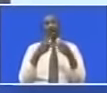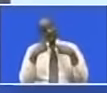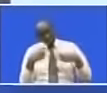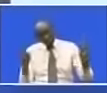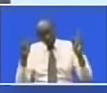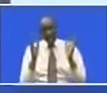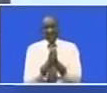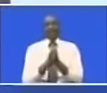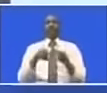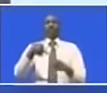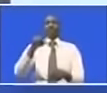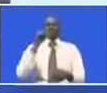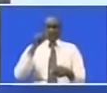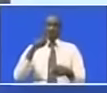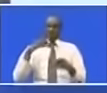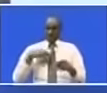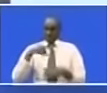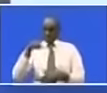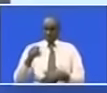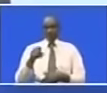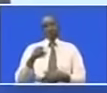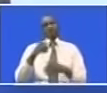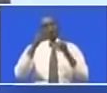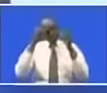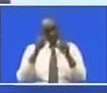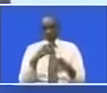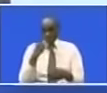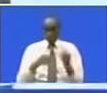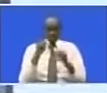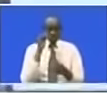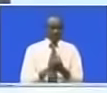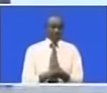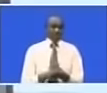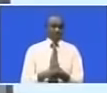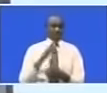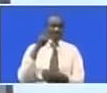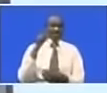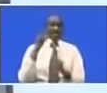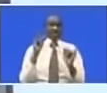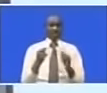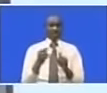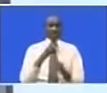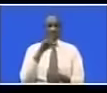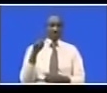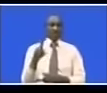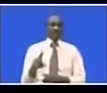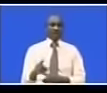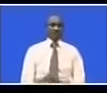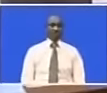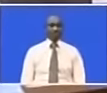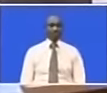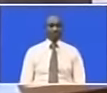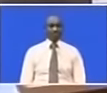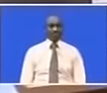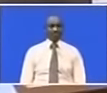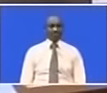the choice of Zanzibar's 500,000 voters. Mohamed Ali, KTN News, Zanzibar.